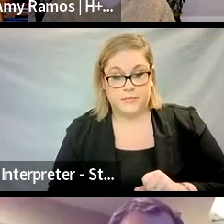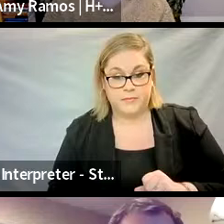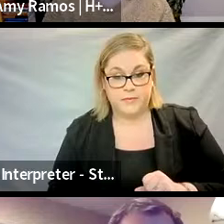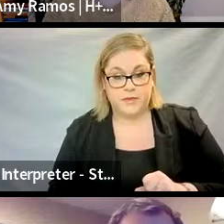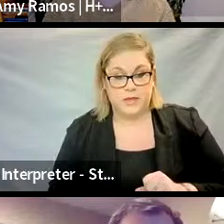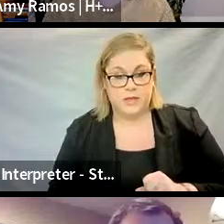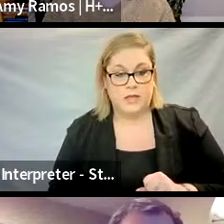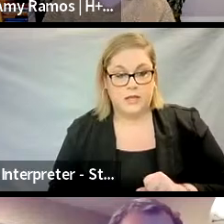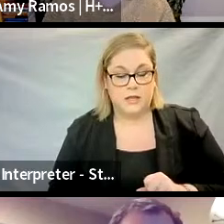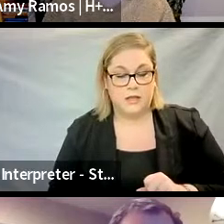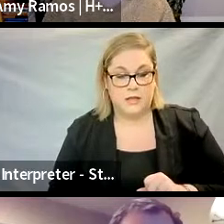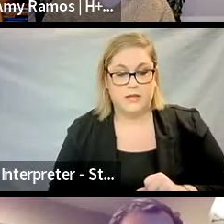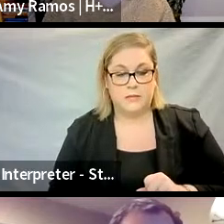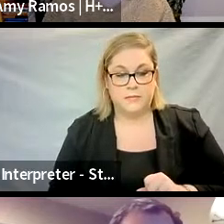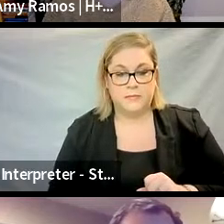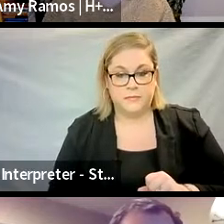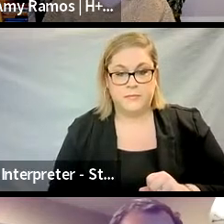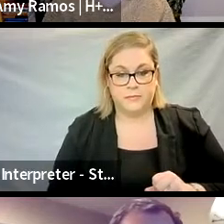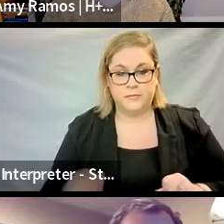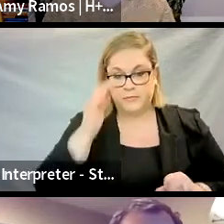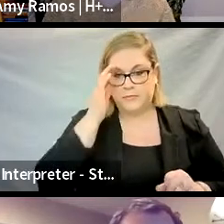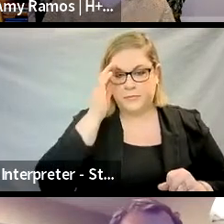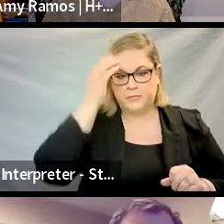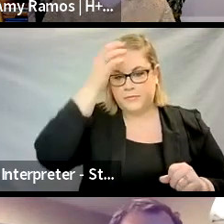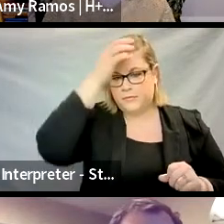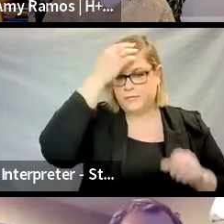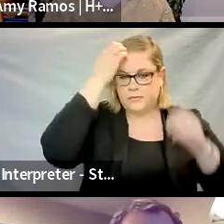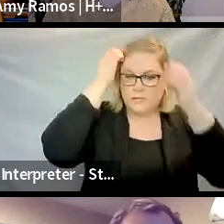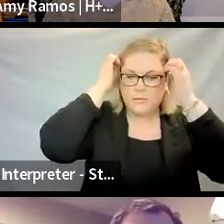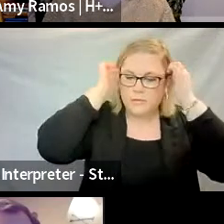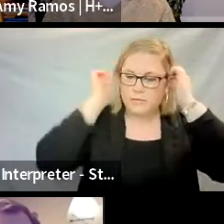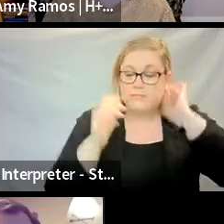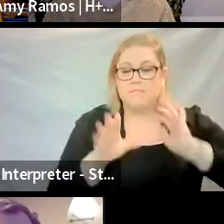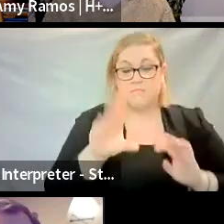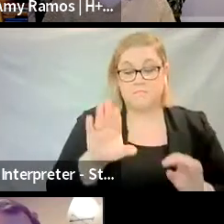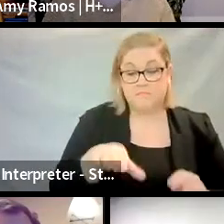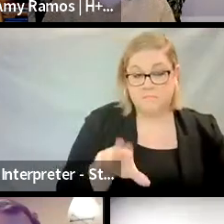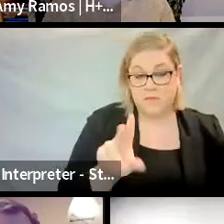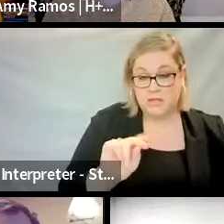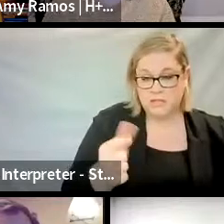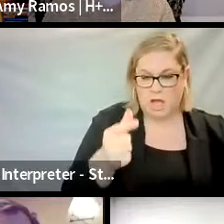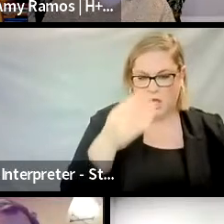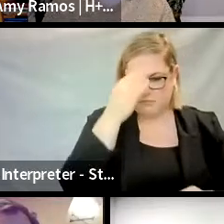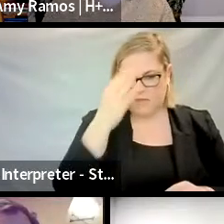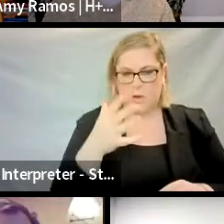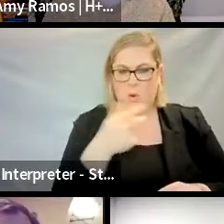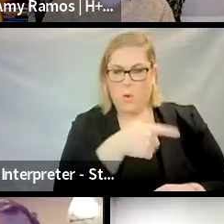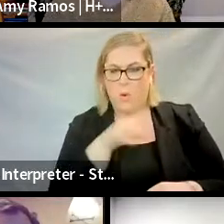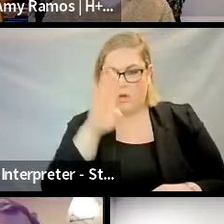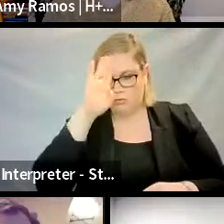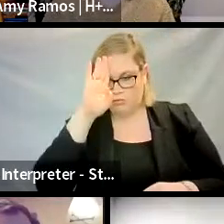I think I saw Yes, it. I do. I see her. Okay, Yep. perfect. Thank you. Just wanted to make sure.